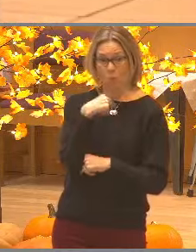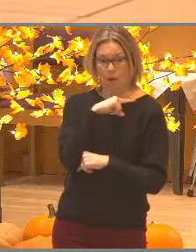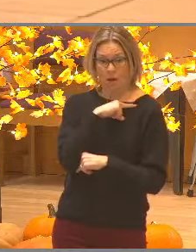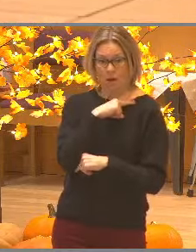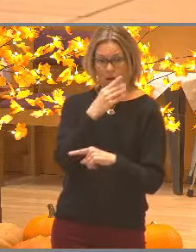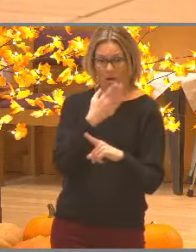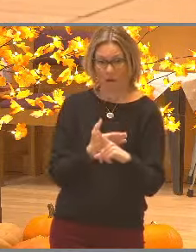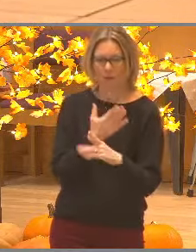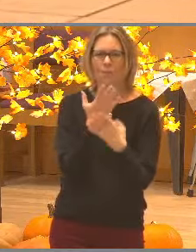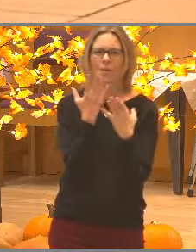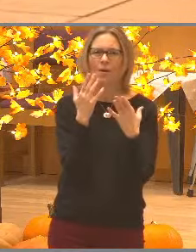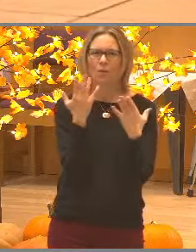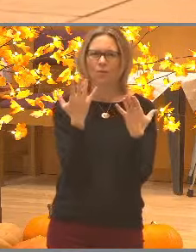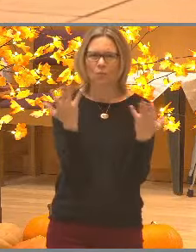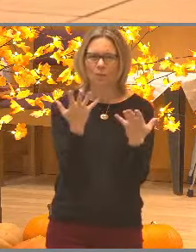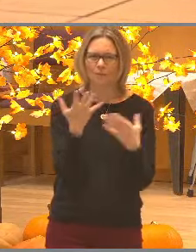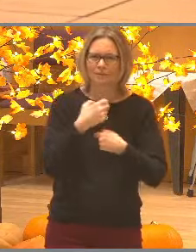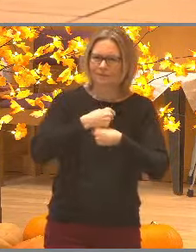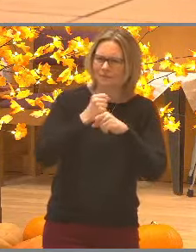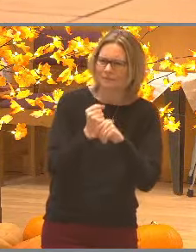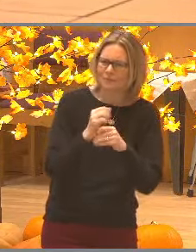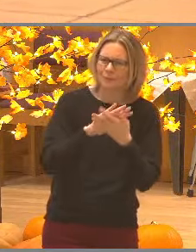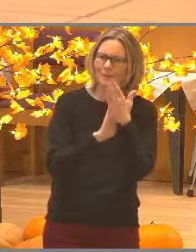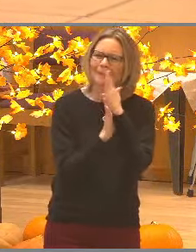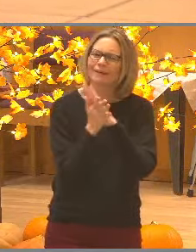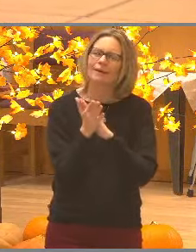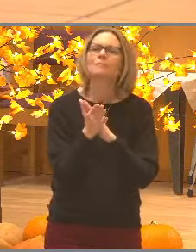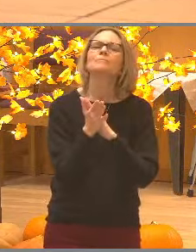be extension of God's grace.